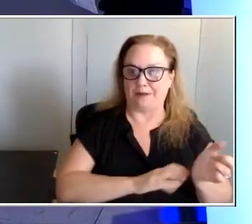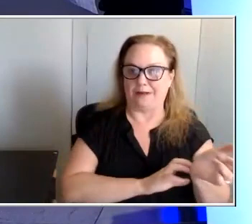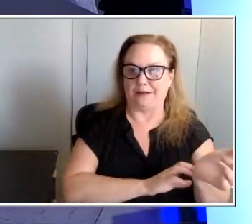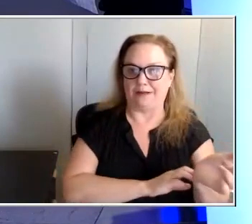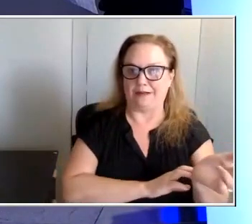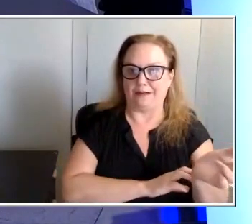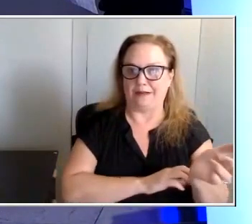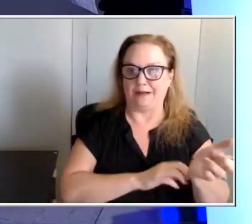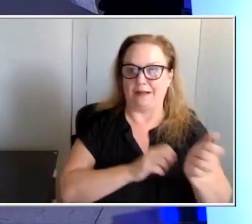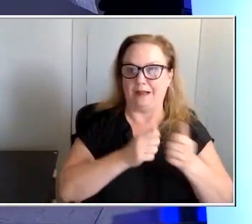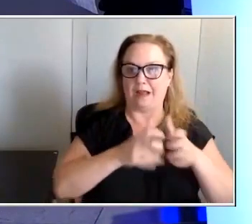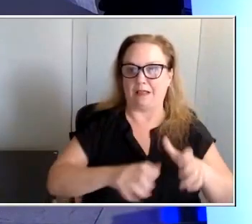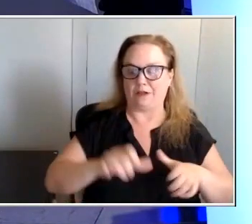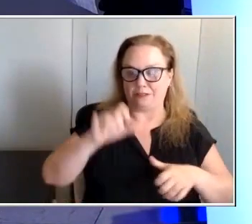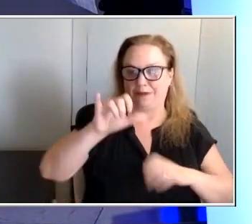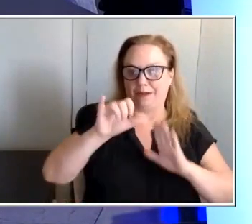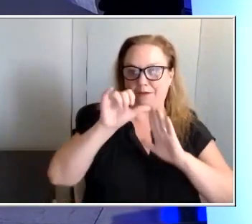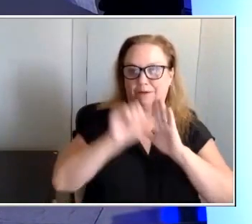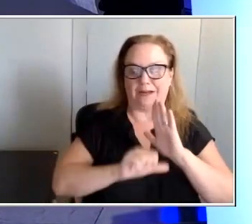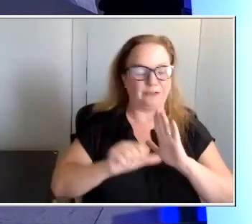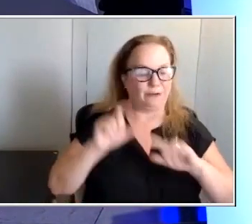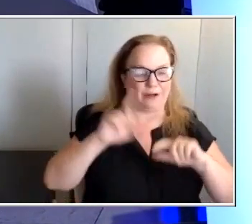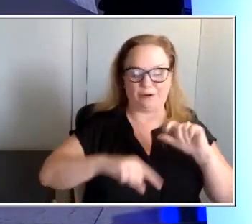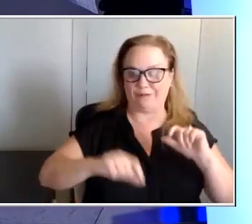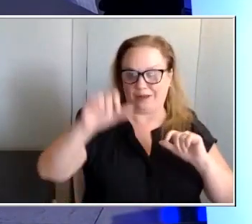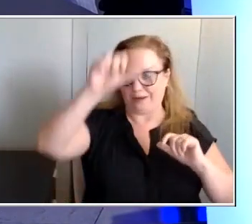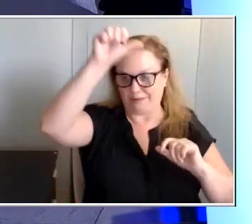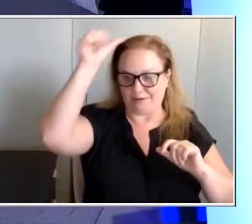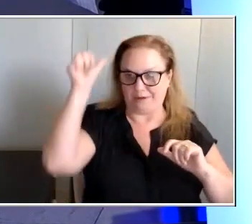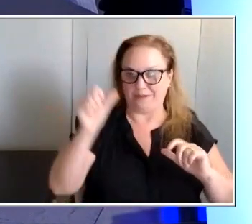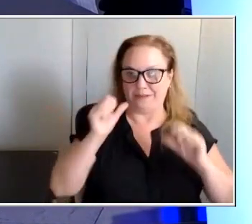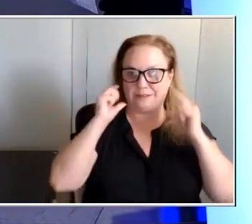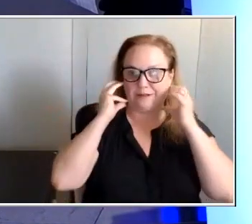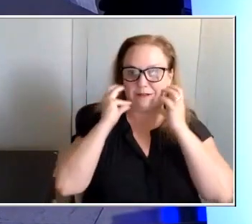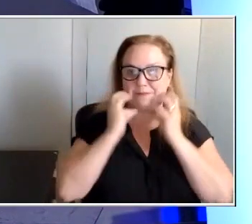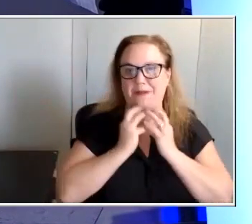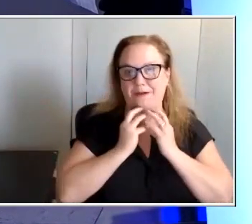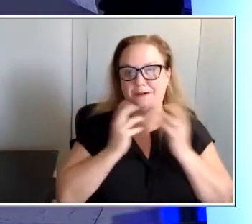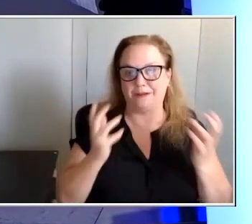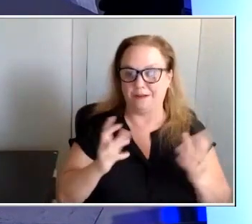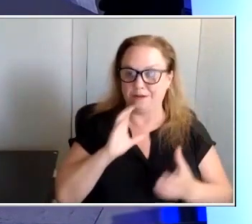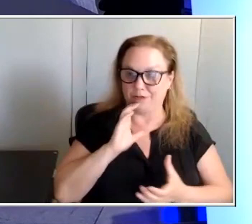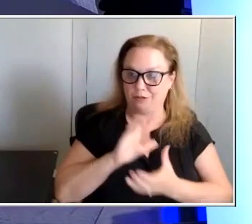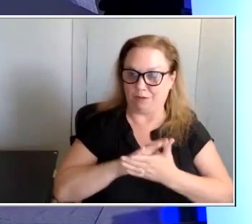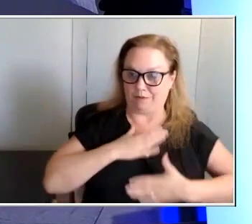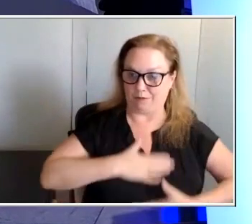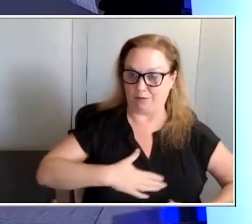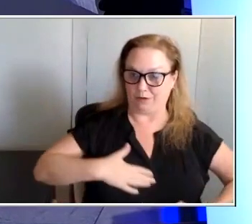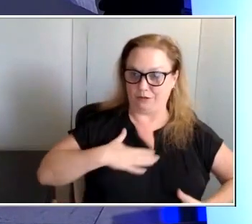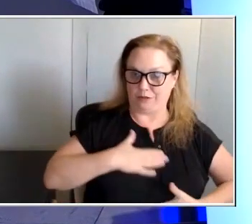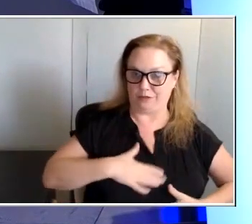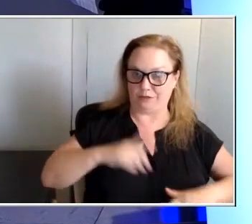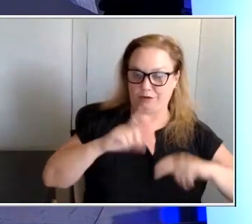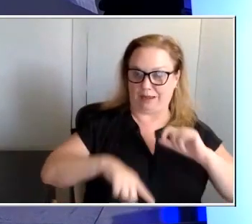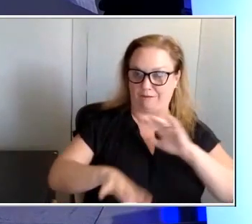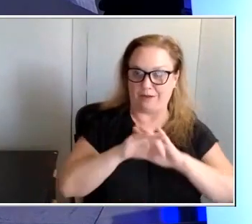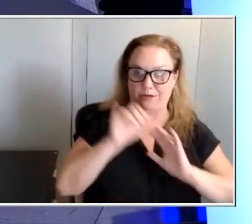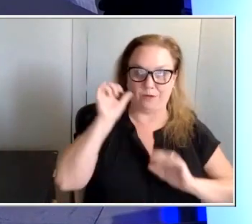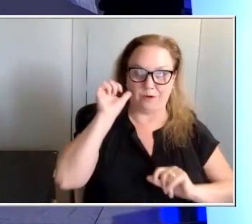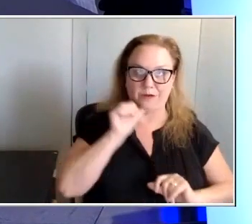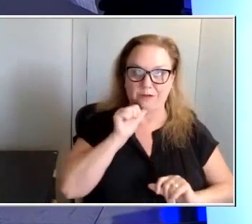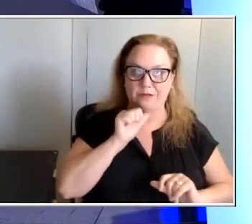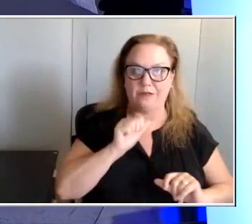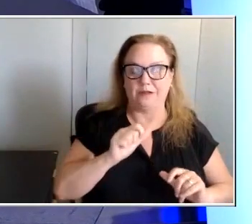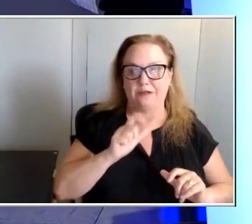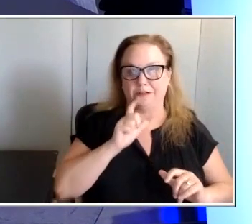I couldn't find it, and lo and behold, here it is. And does your wife appreciate that you've lost your razor? She's reluctantly